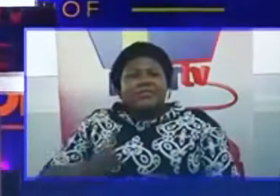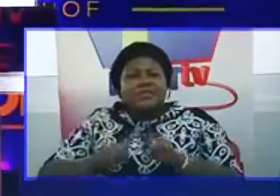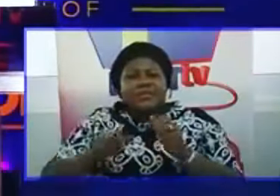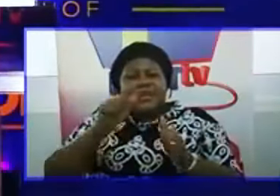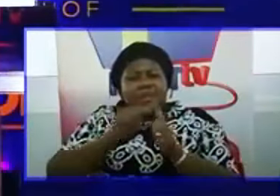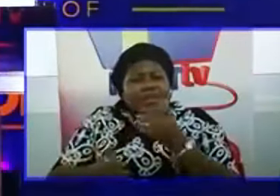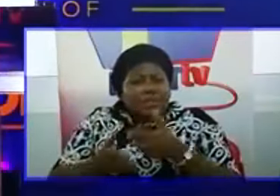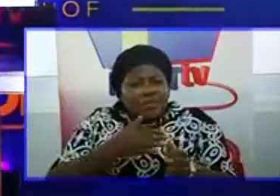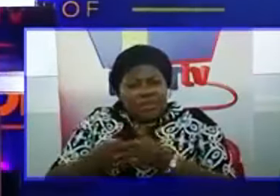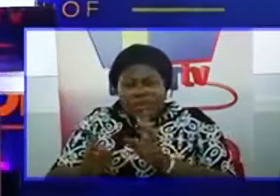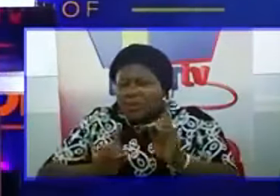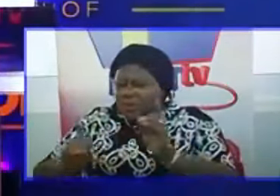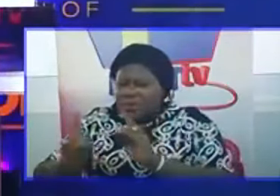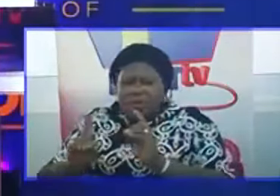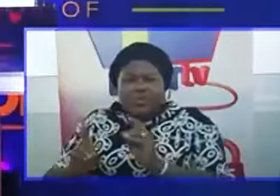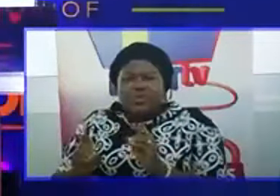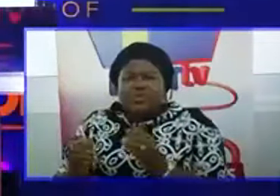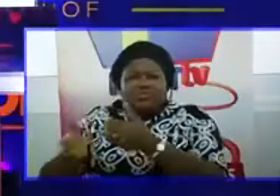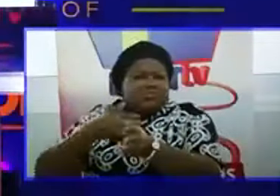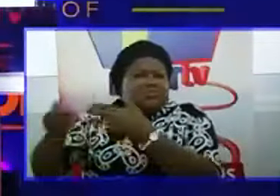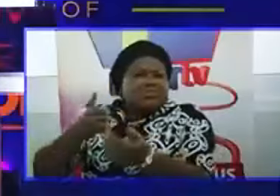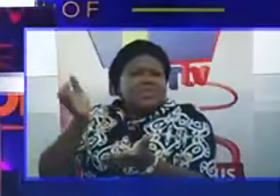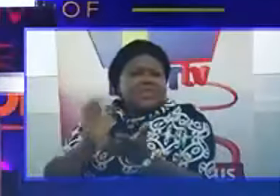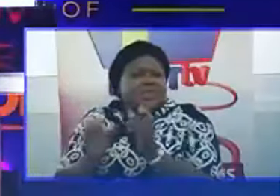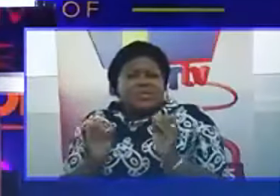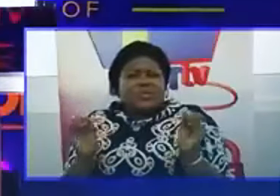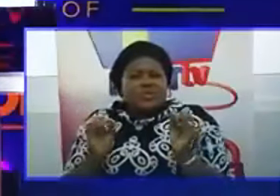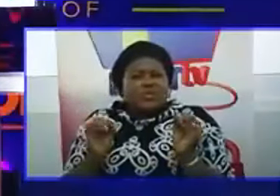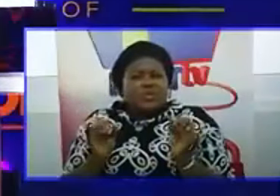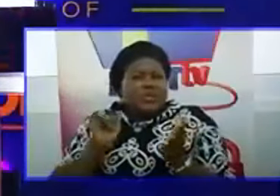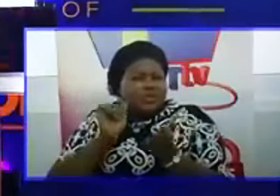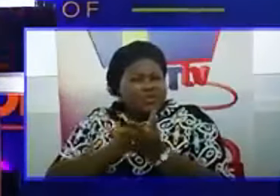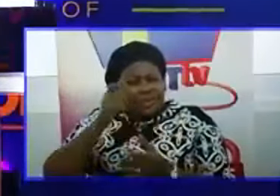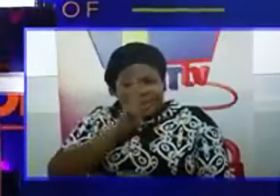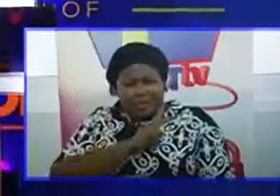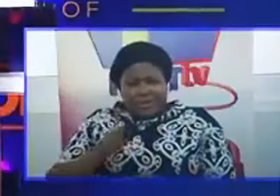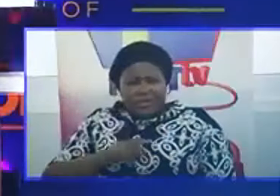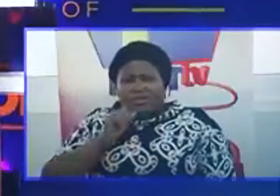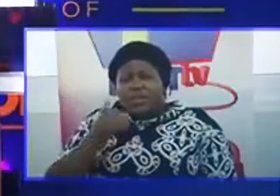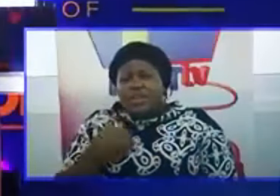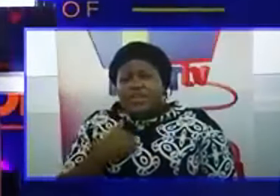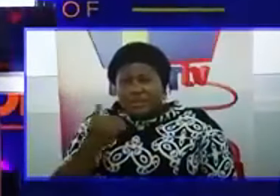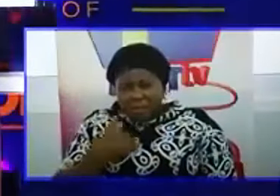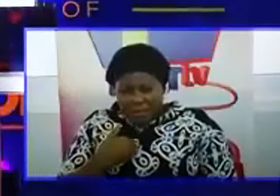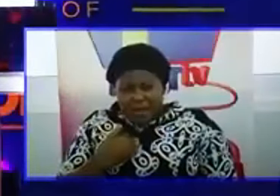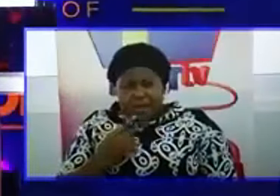doing what he deems fit because there is no king. No. Two kings.